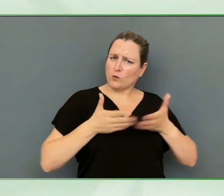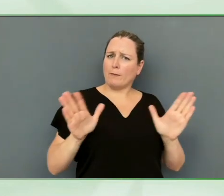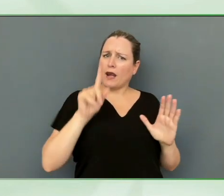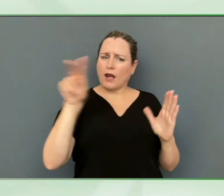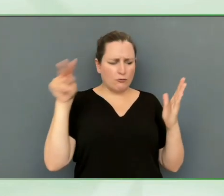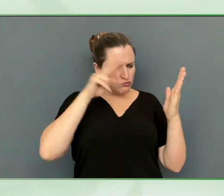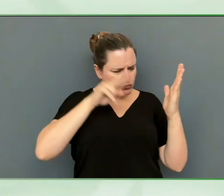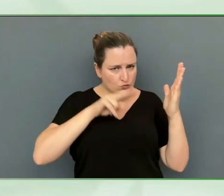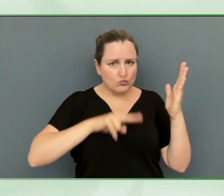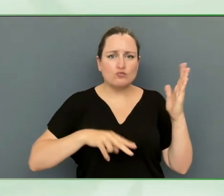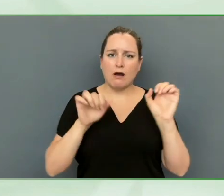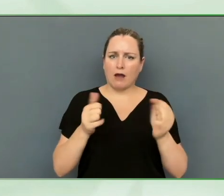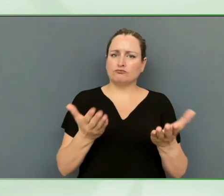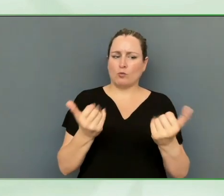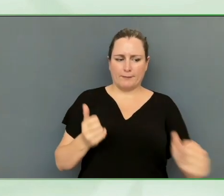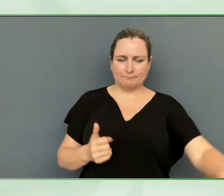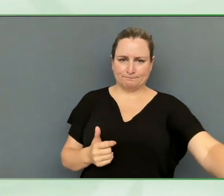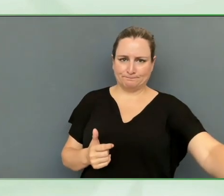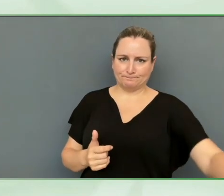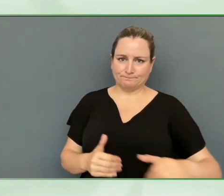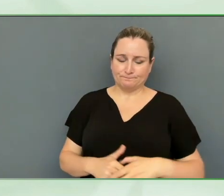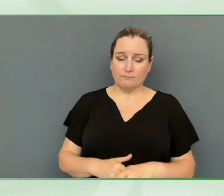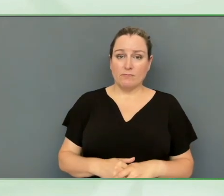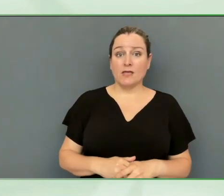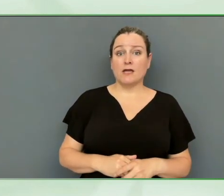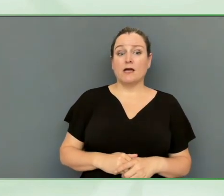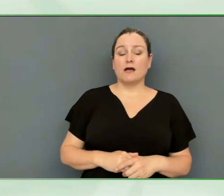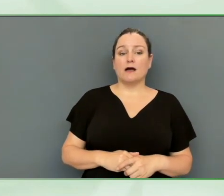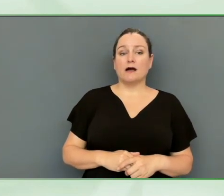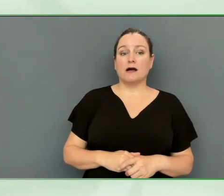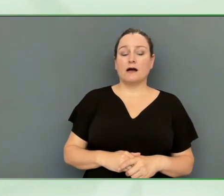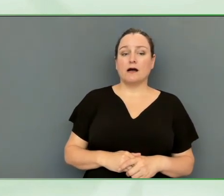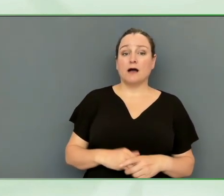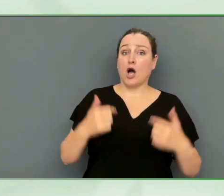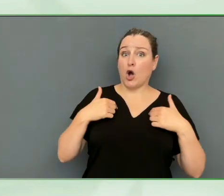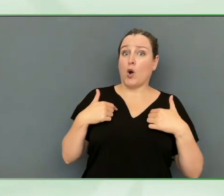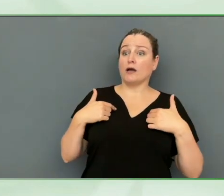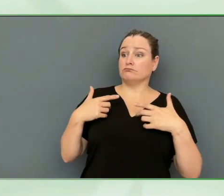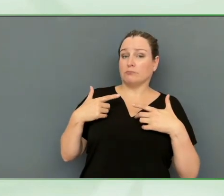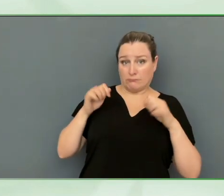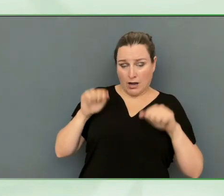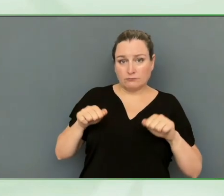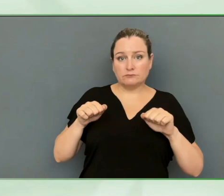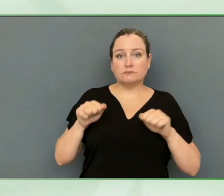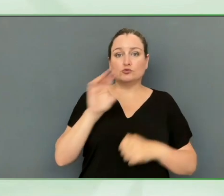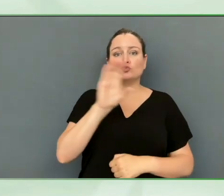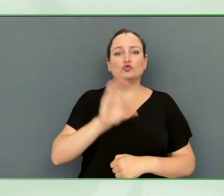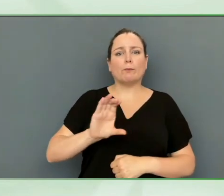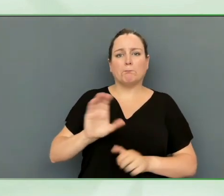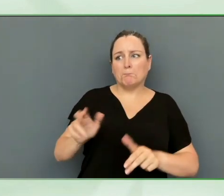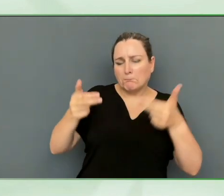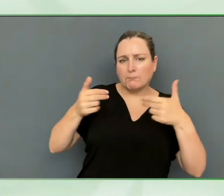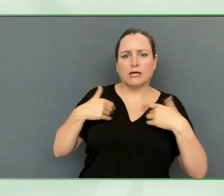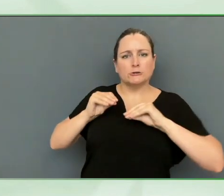regulation. For a small federal agency, we do have a pretty large impact. The footprint